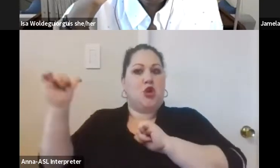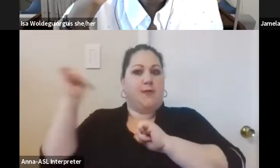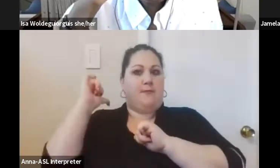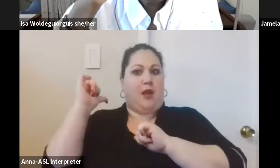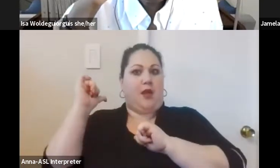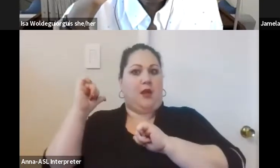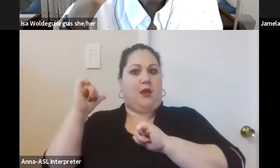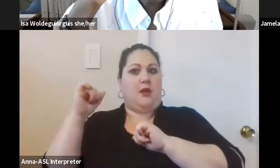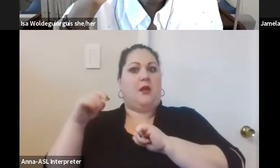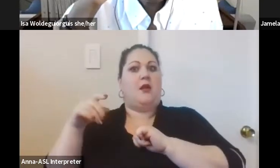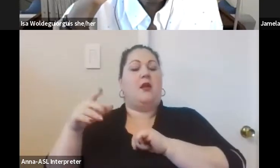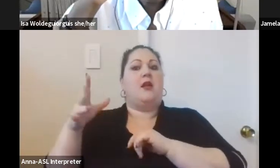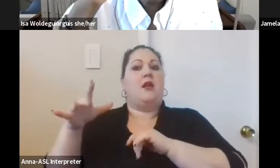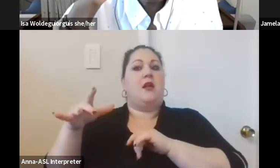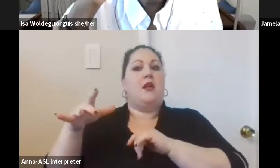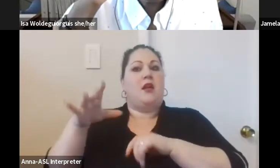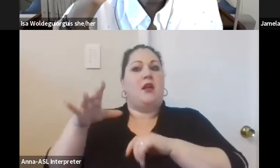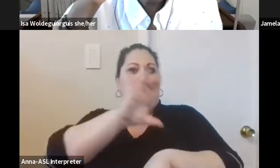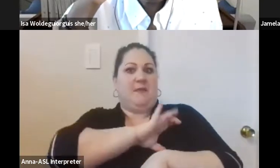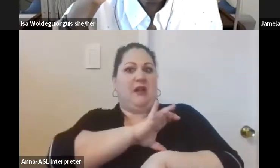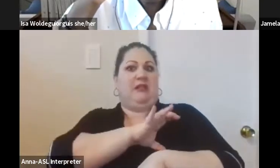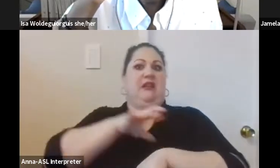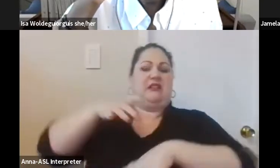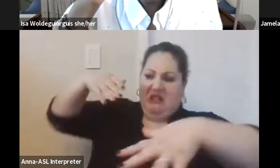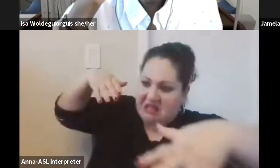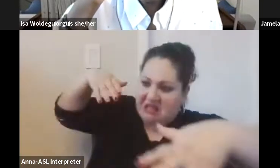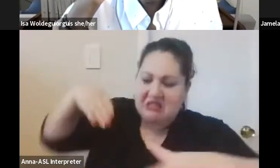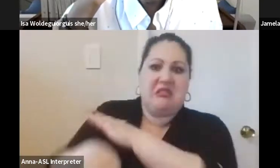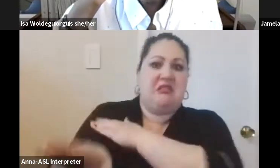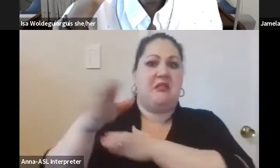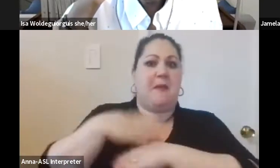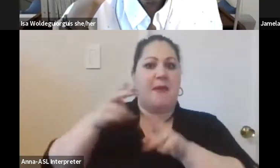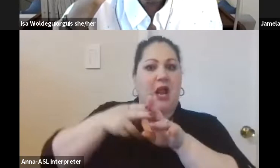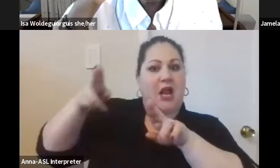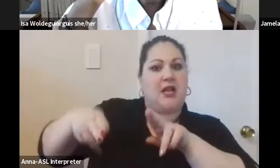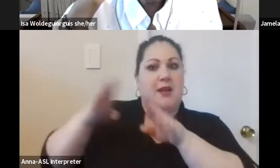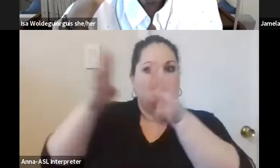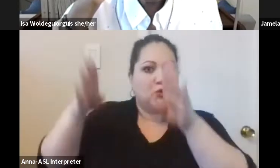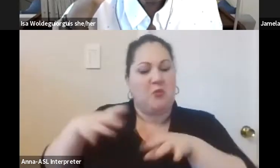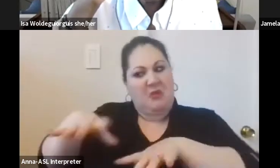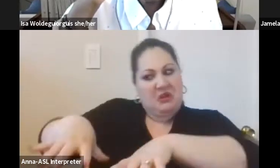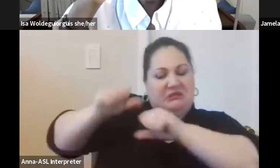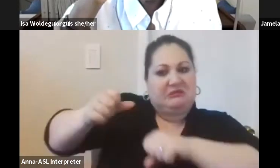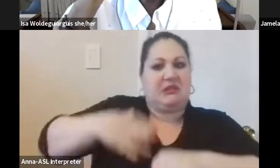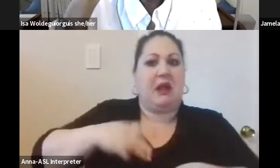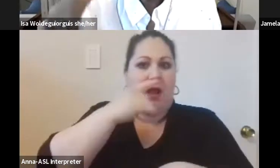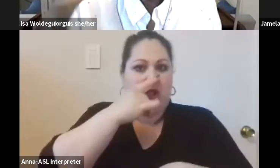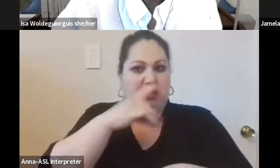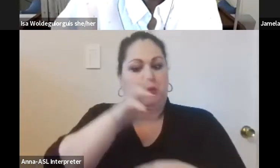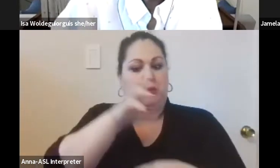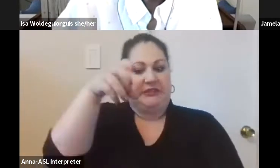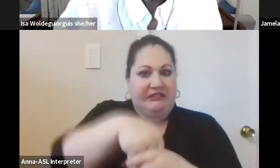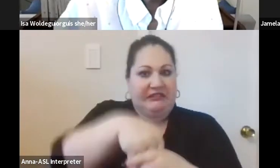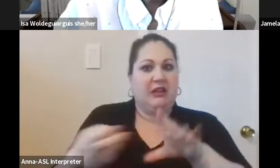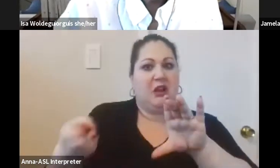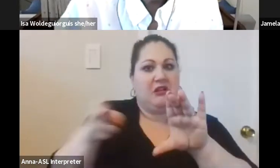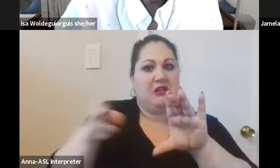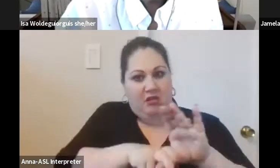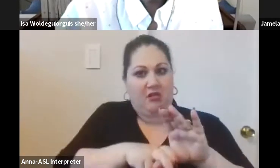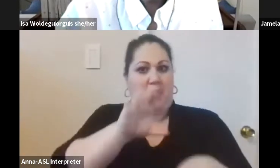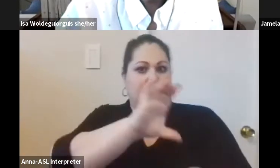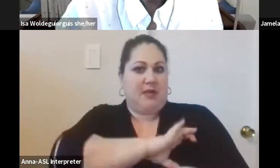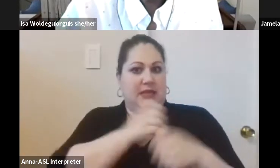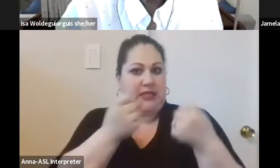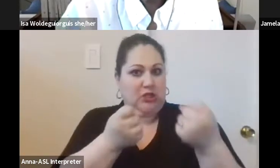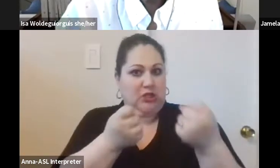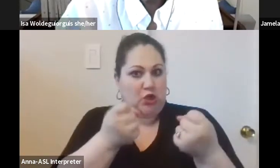my neighbor's home, the police, and they took my children in a police car to take them into